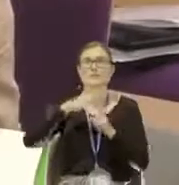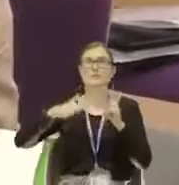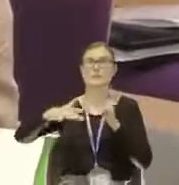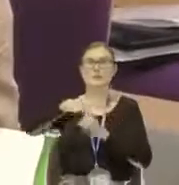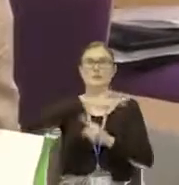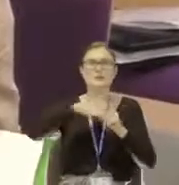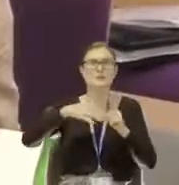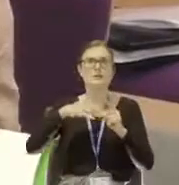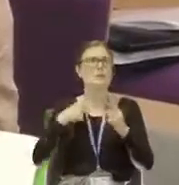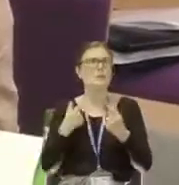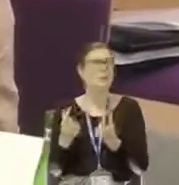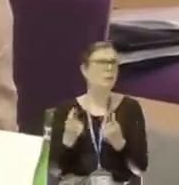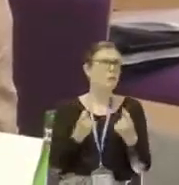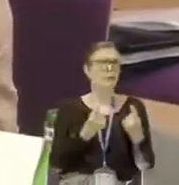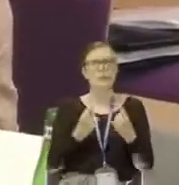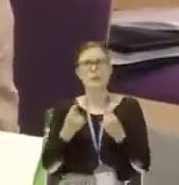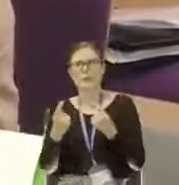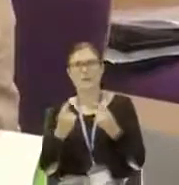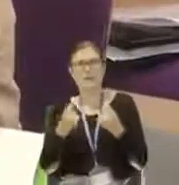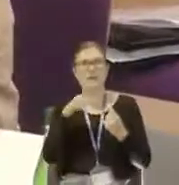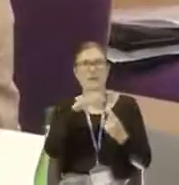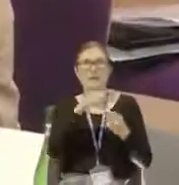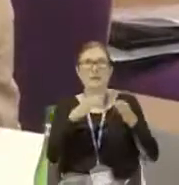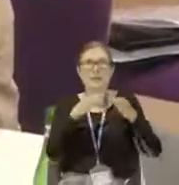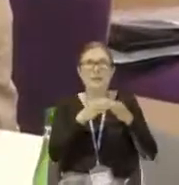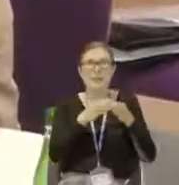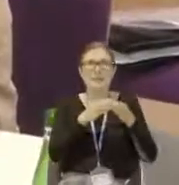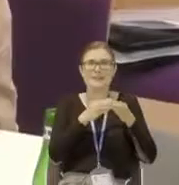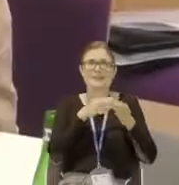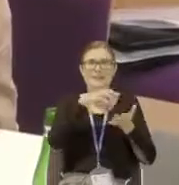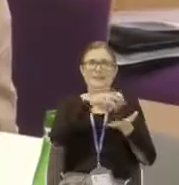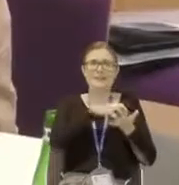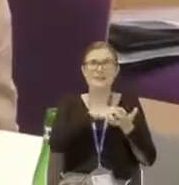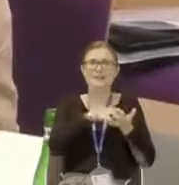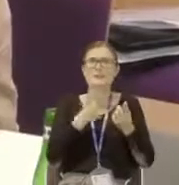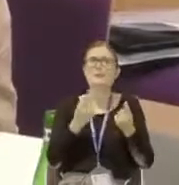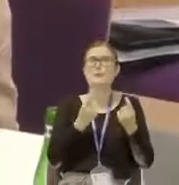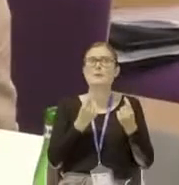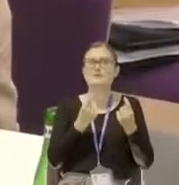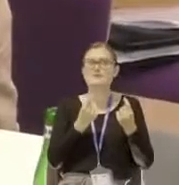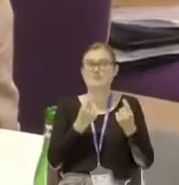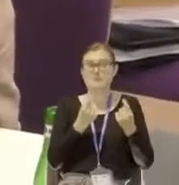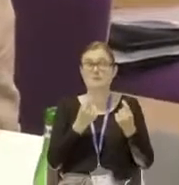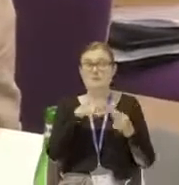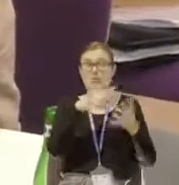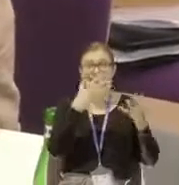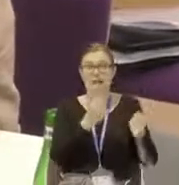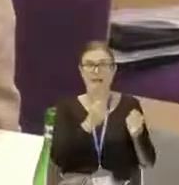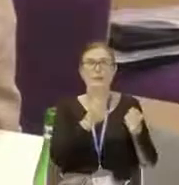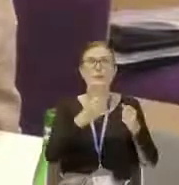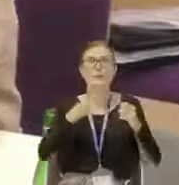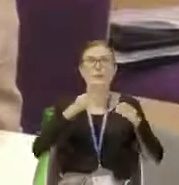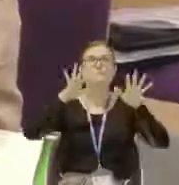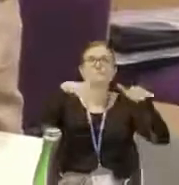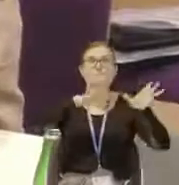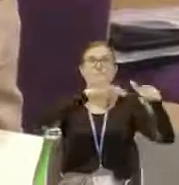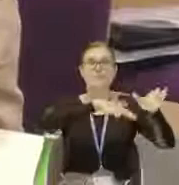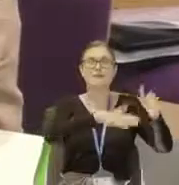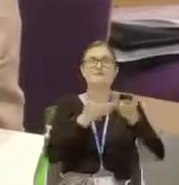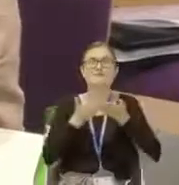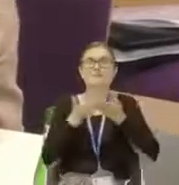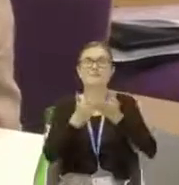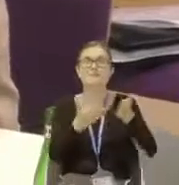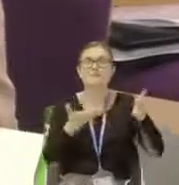to emphasize the struggle that we had to ensure that the pollution that is land-based